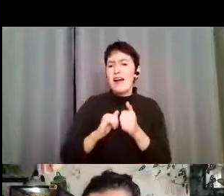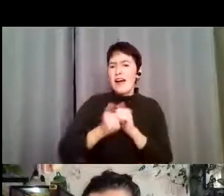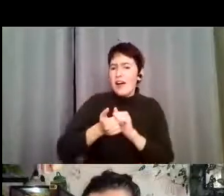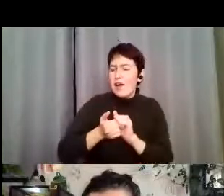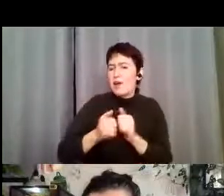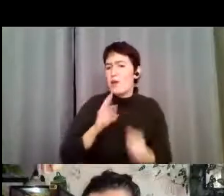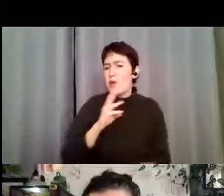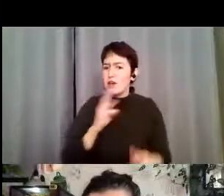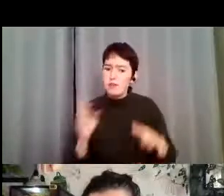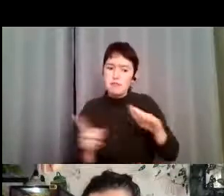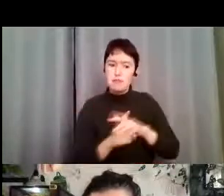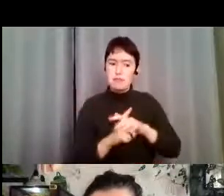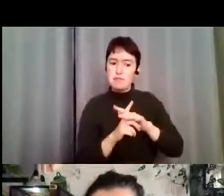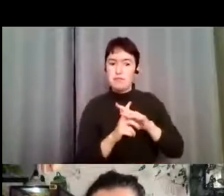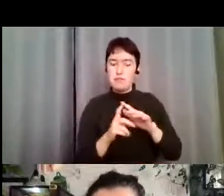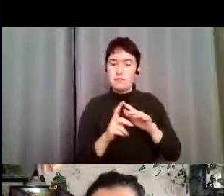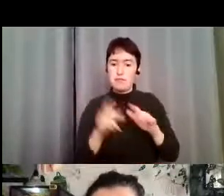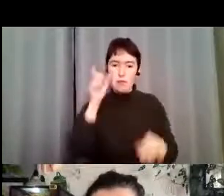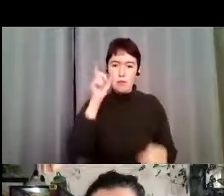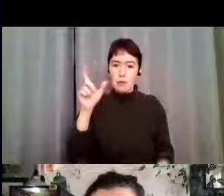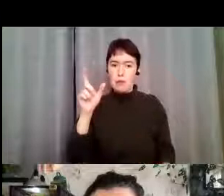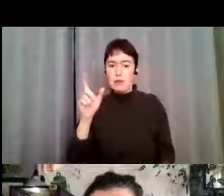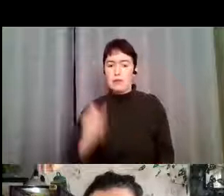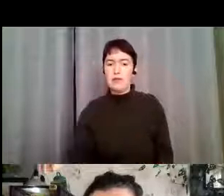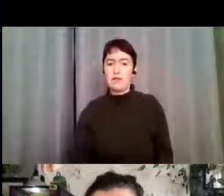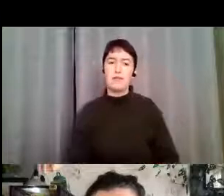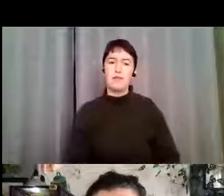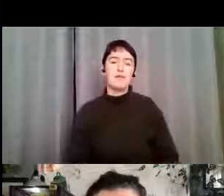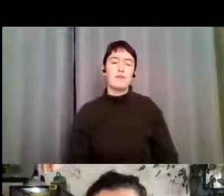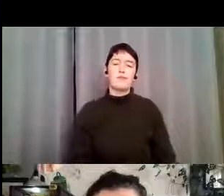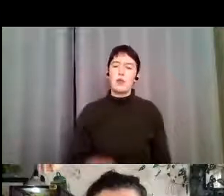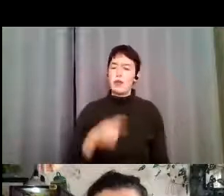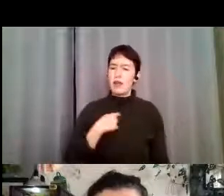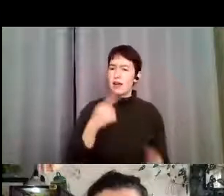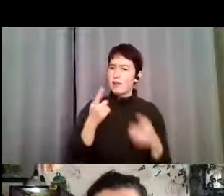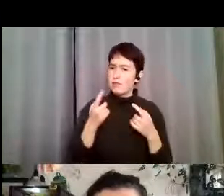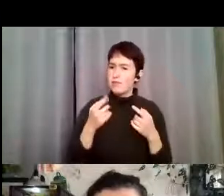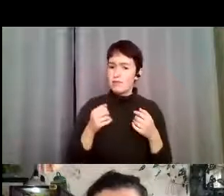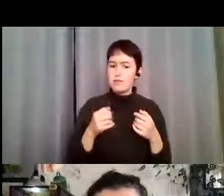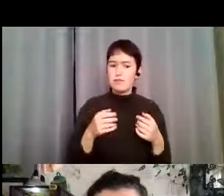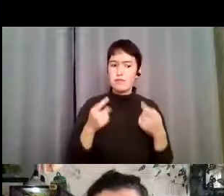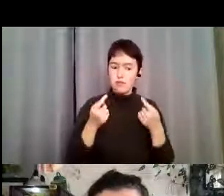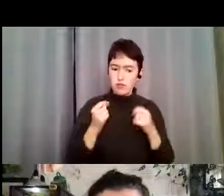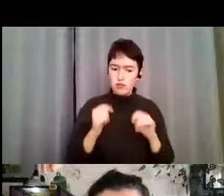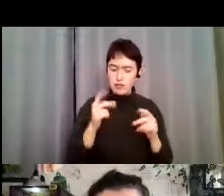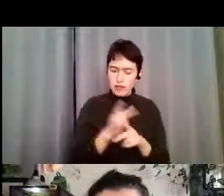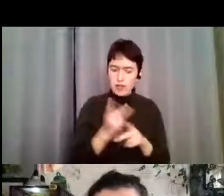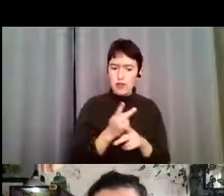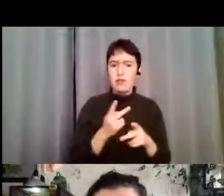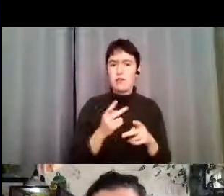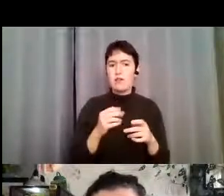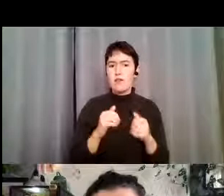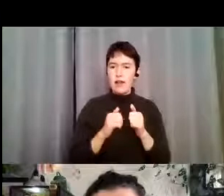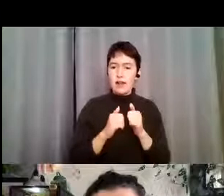kinds of ideas about how that might have happened. And I spend a lot of my time trying to figure out, how some of these scenarios